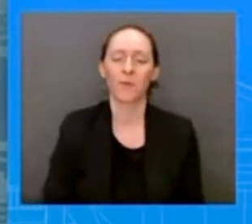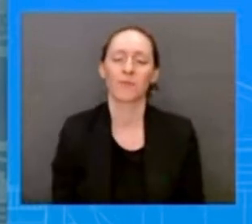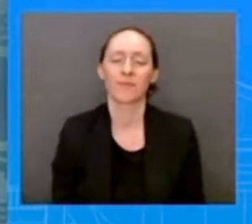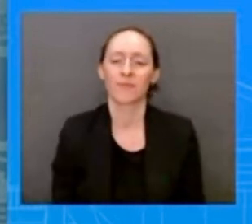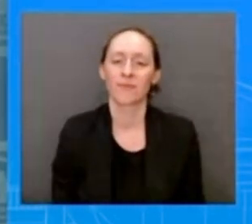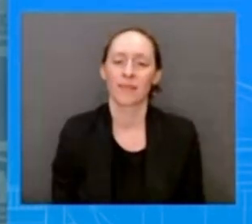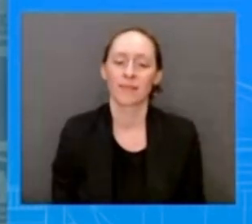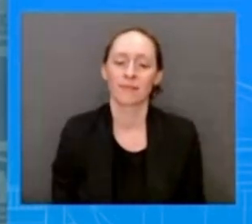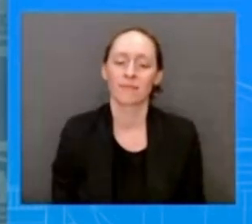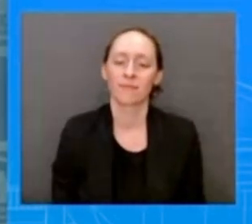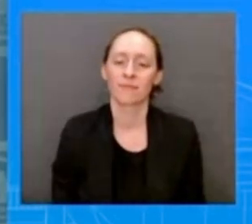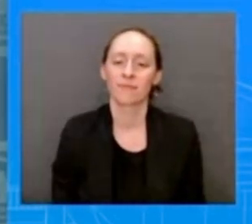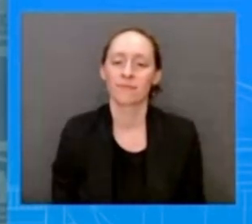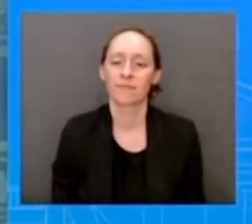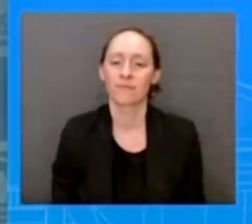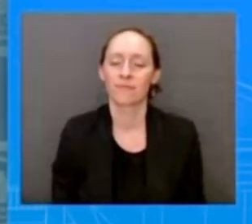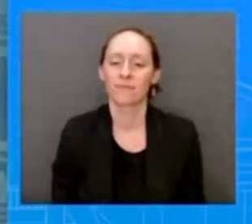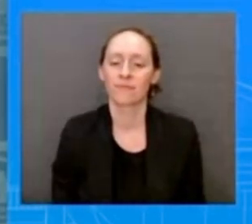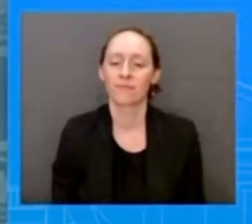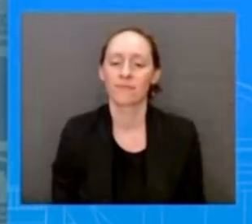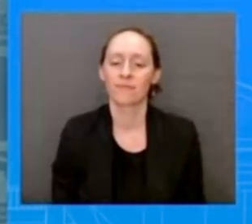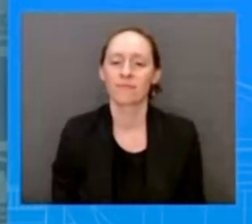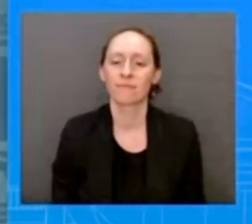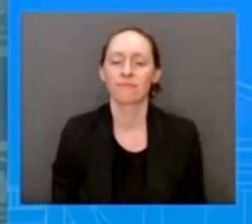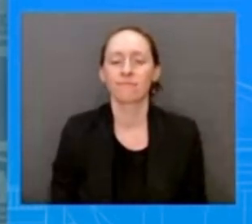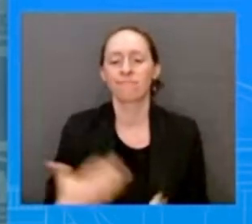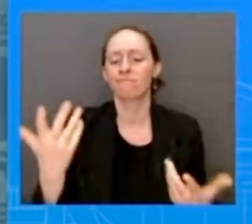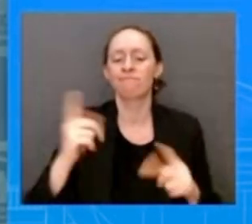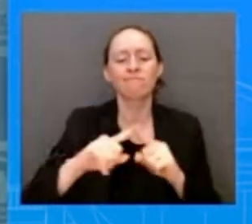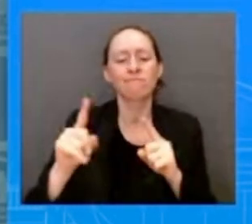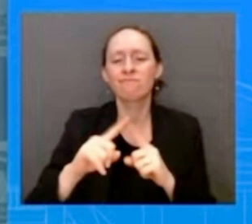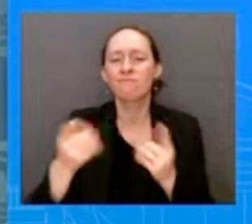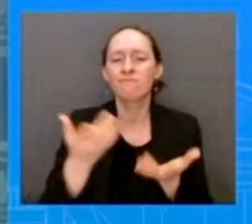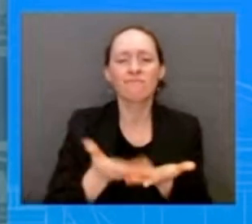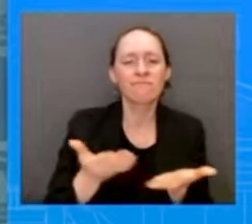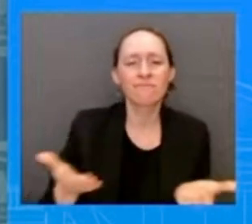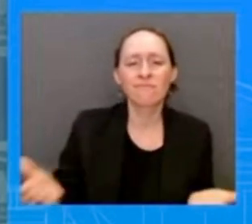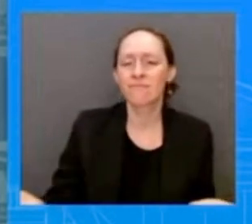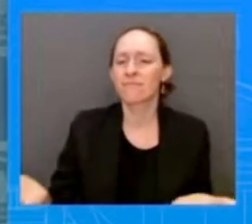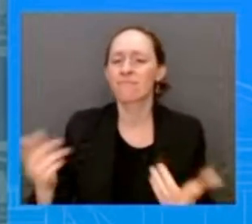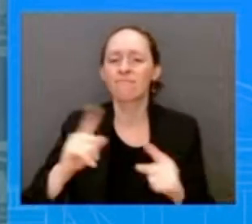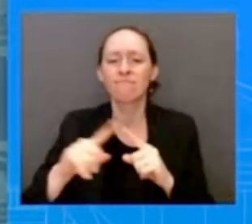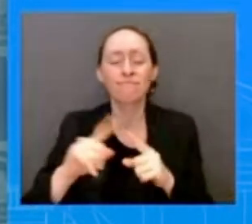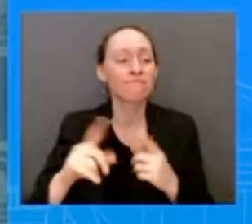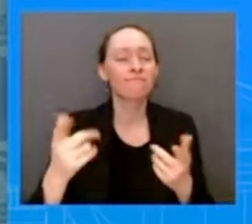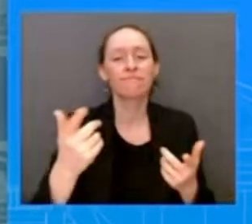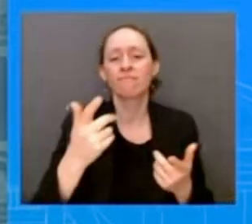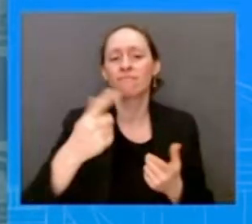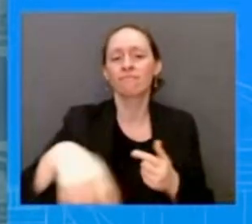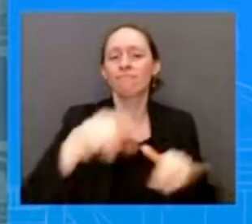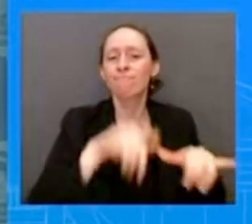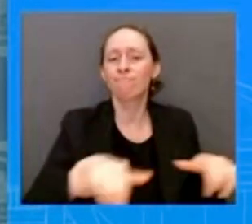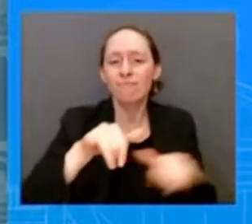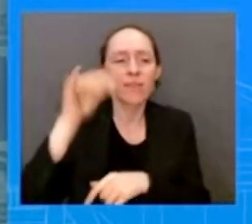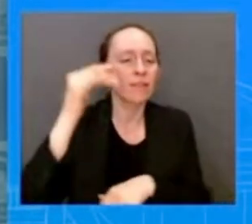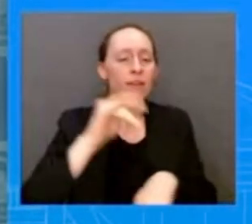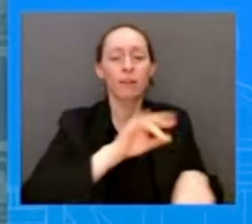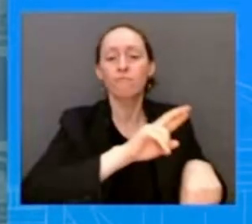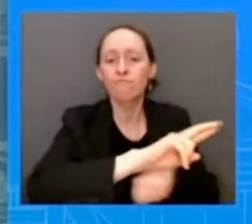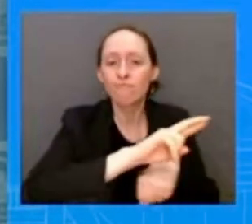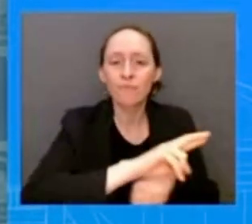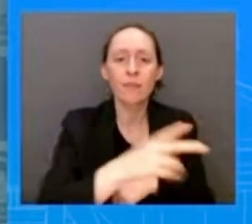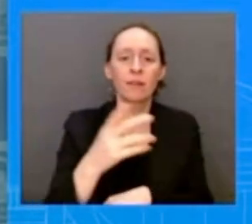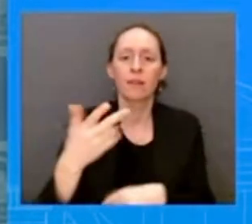and munitions that the Ukrainians will need for the systems that they already have, like the HIMARS and the artillery. So I can't predict a